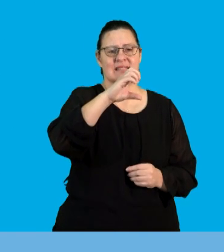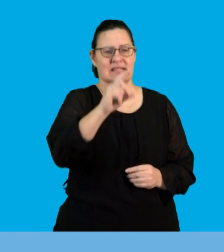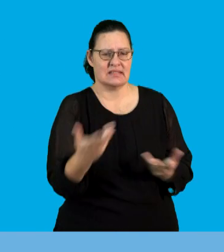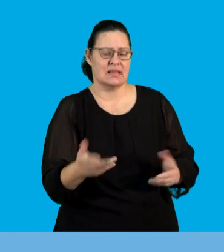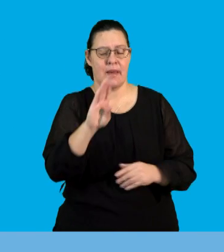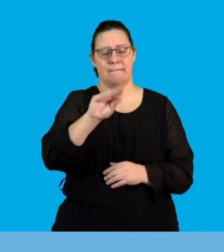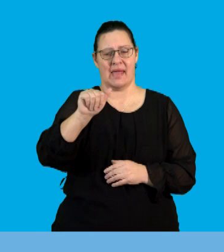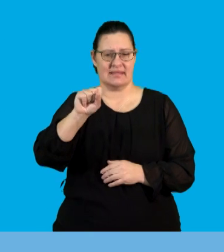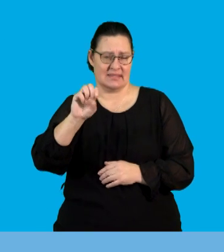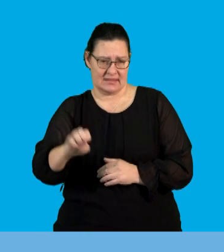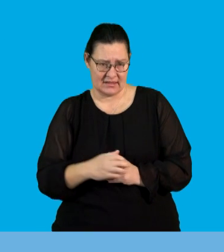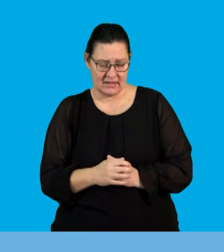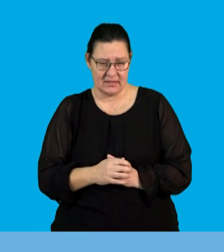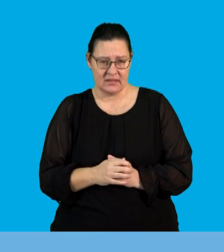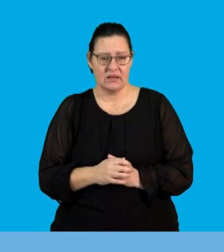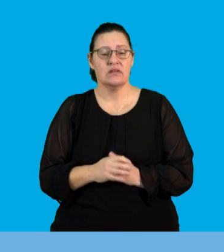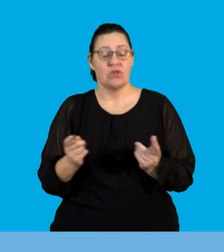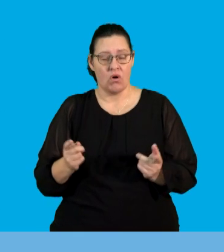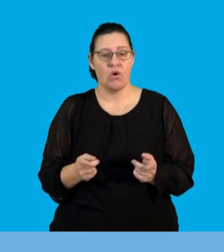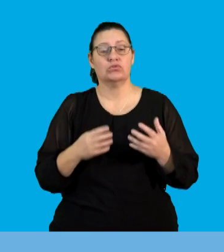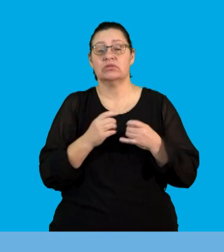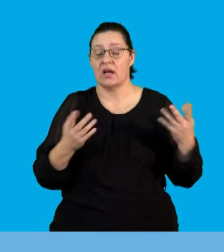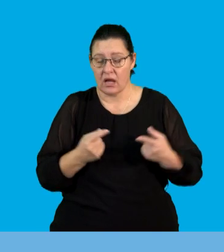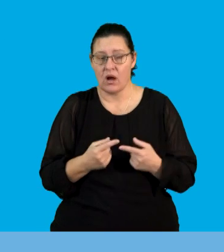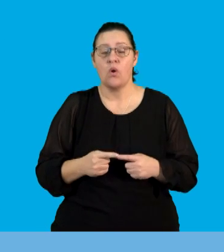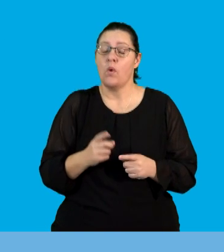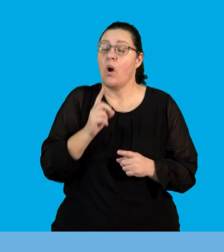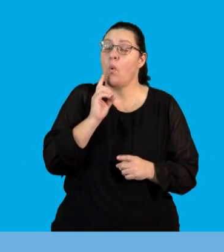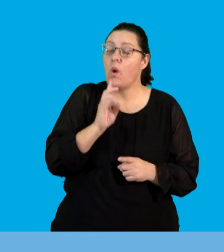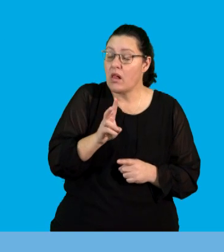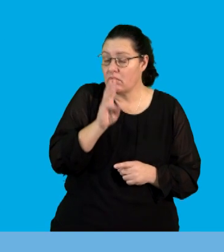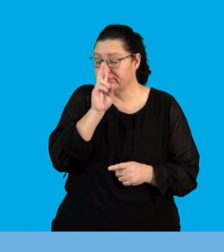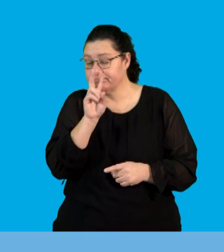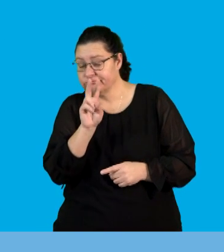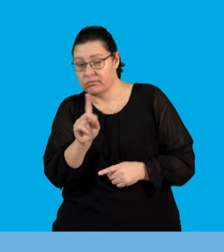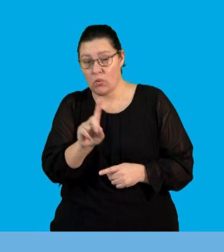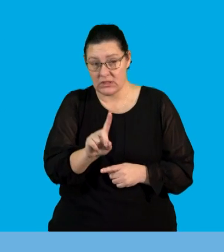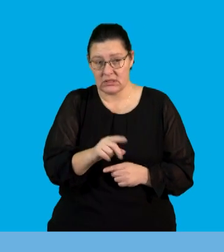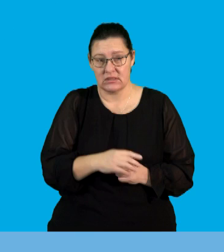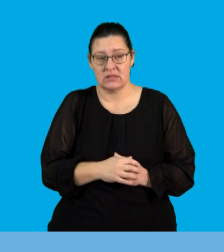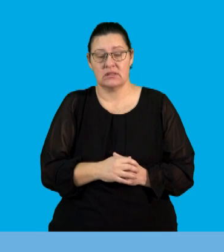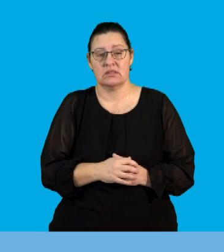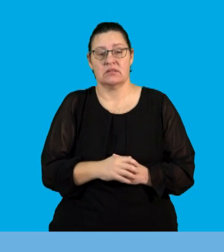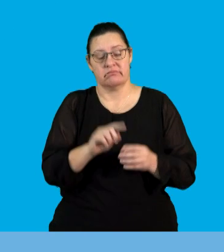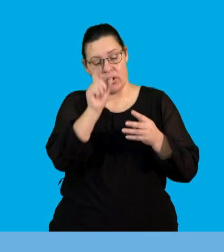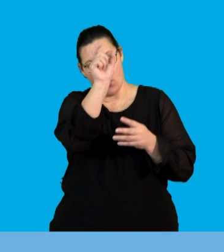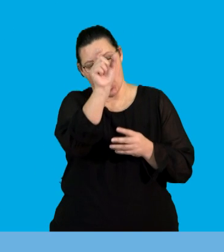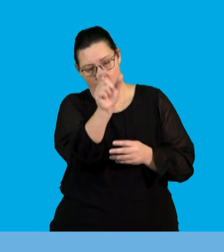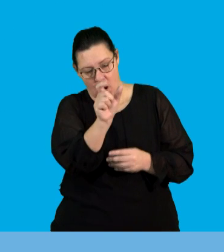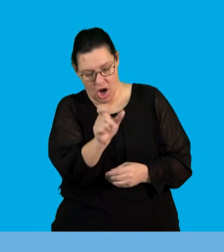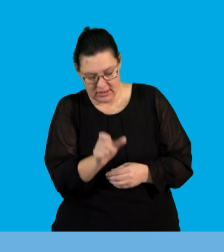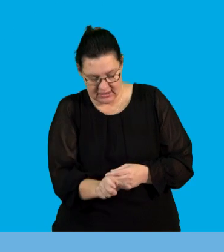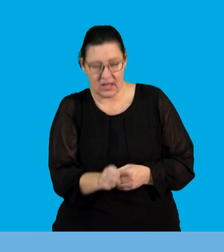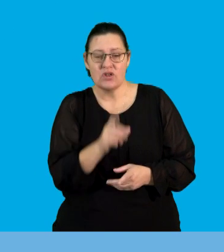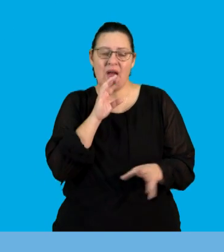bases. So throughout this entire lesson that you're going to be studying we are going to be looking at we're going to be using different ways to